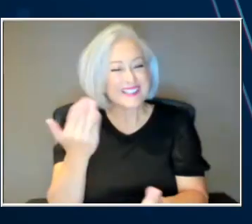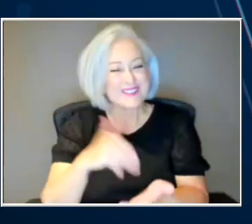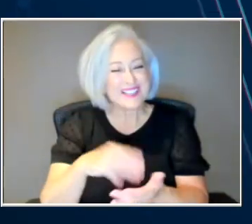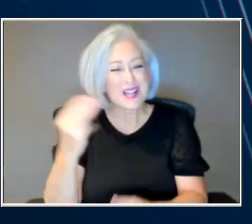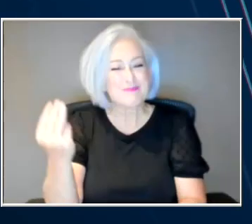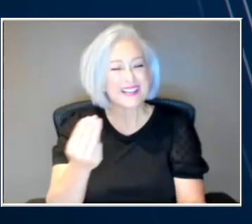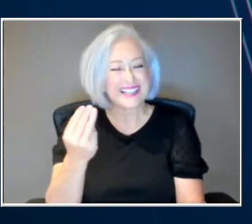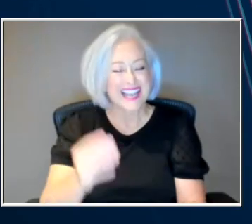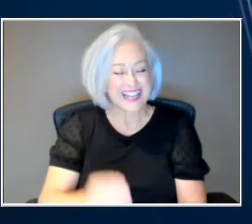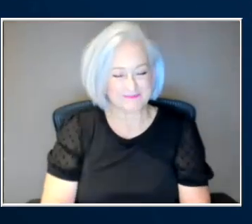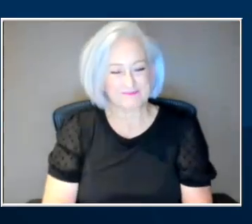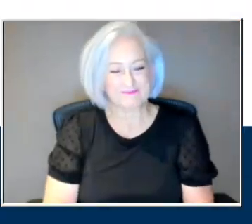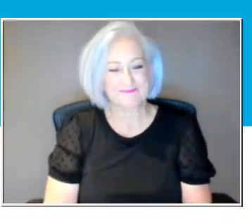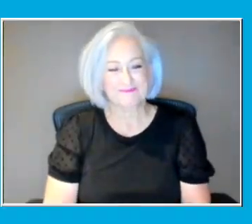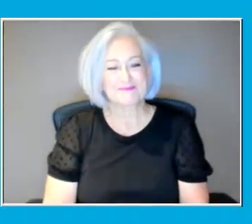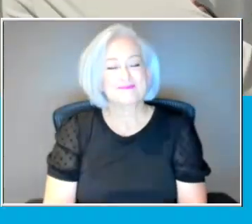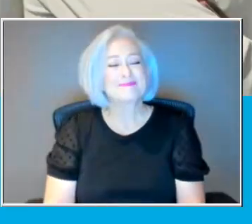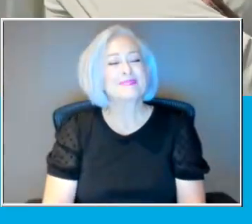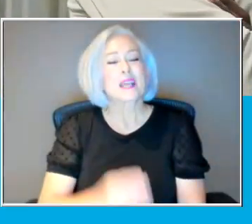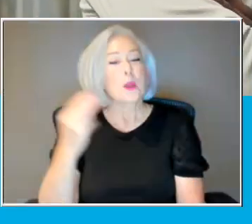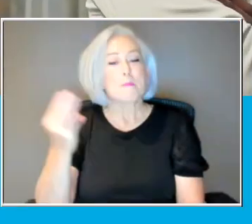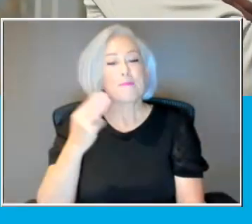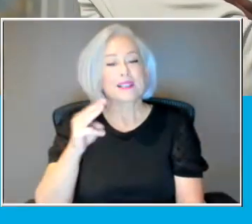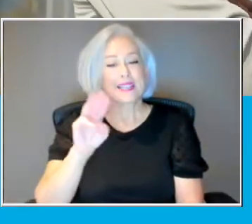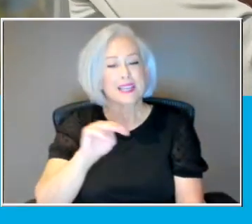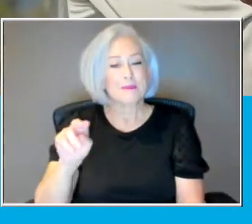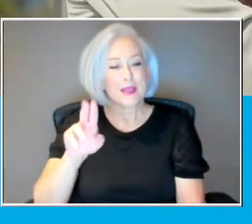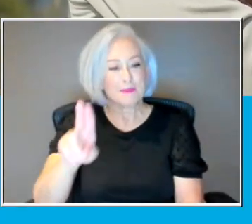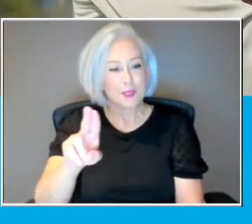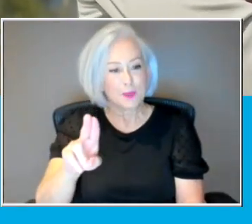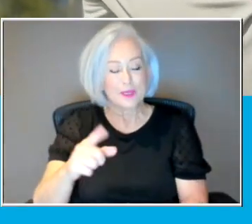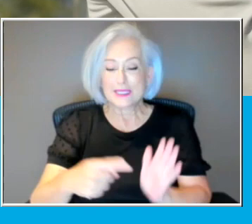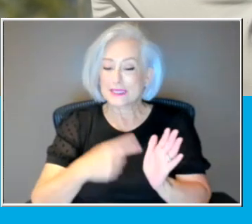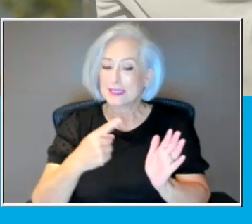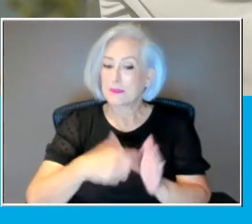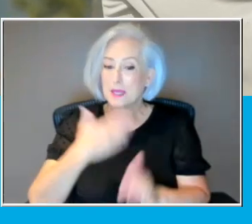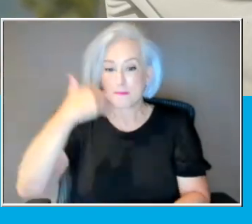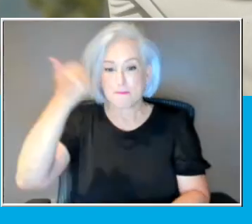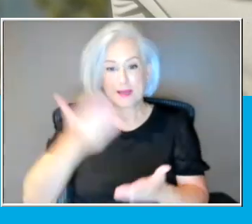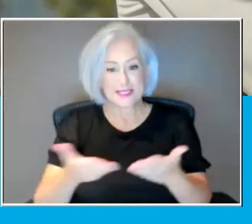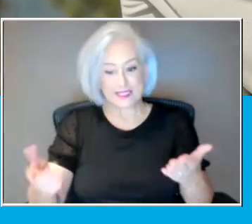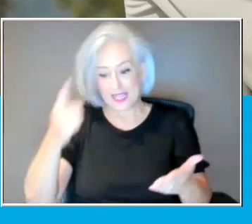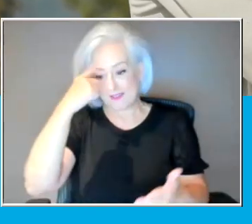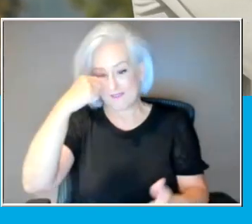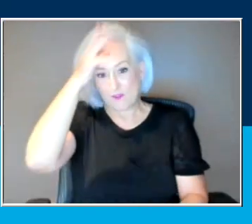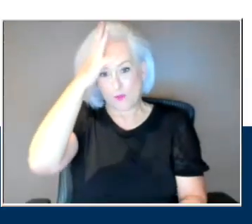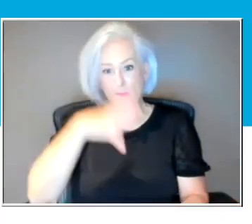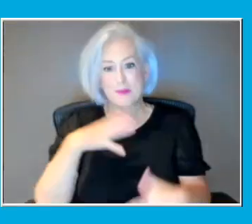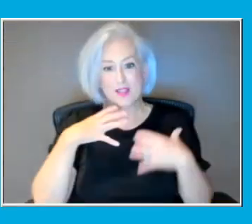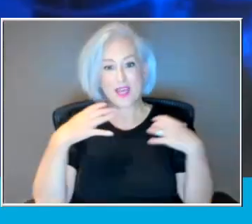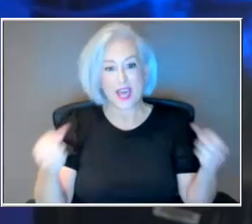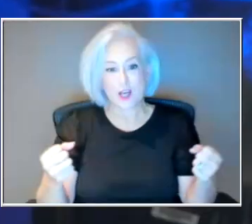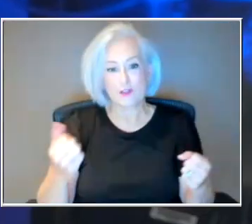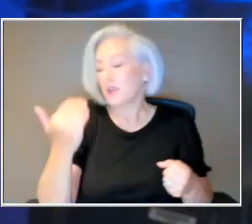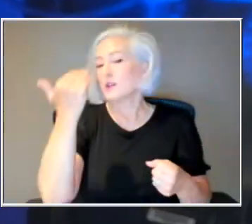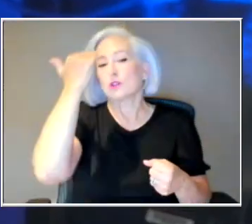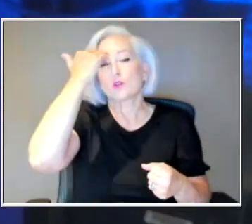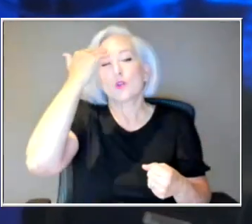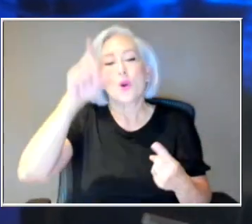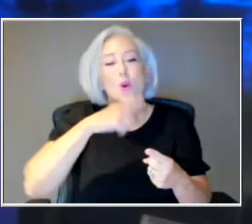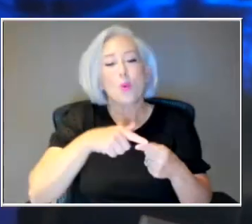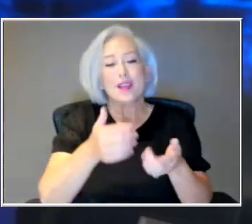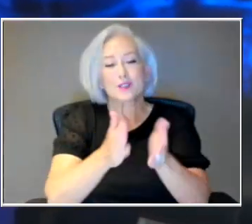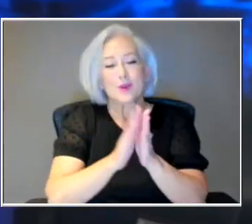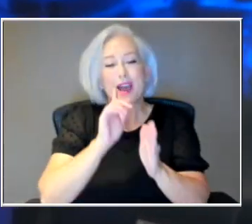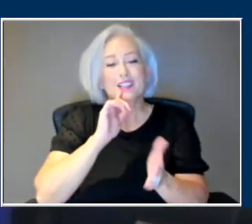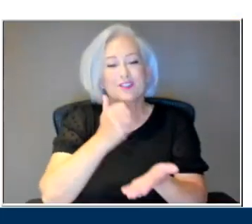up Monday on the Morning Medical Update. Sometimes the best thing for a man's health is knowing when to ask for help. I'm Jessica Lovell on the